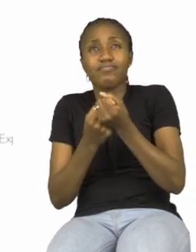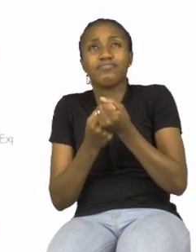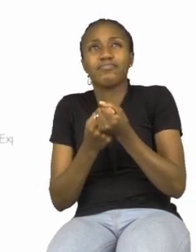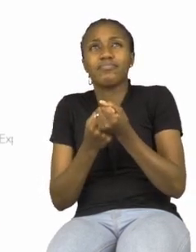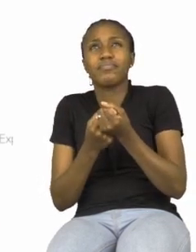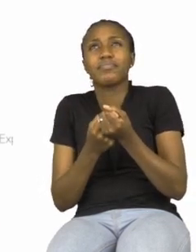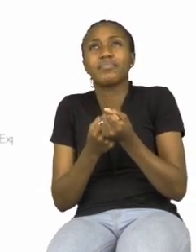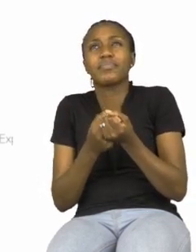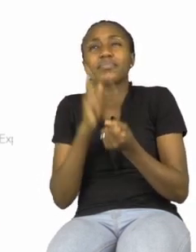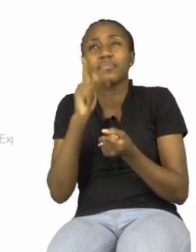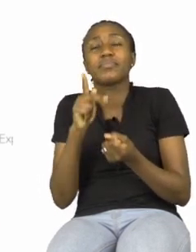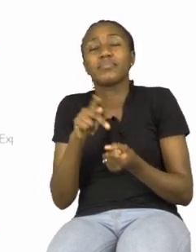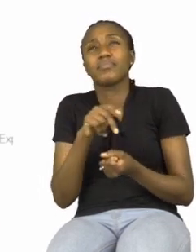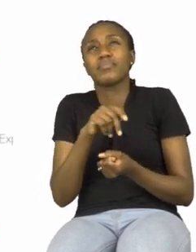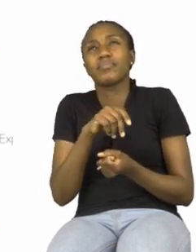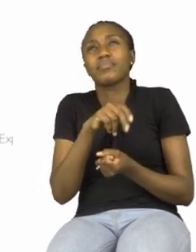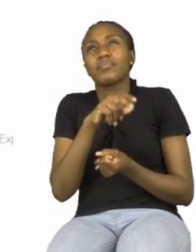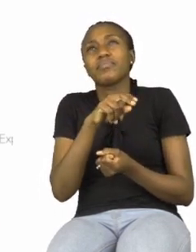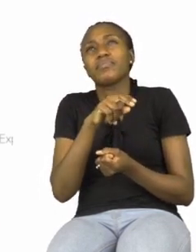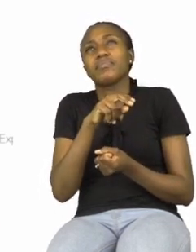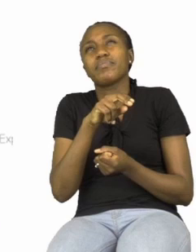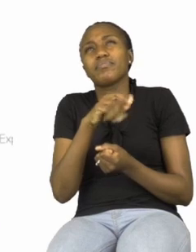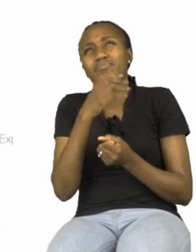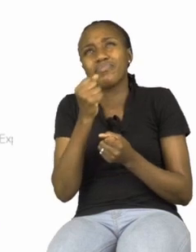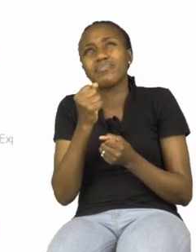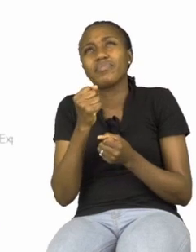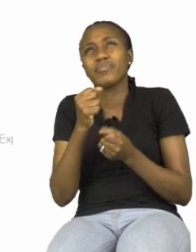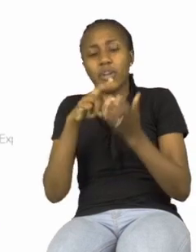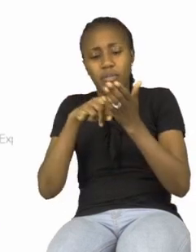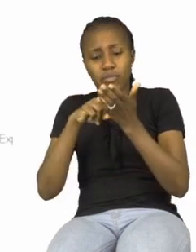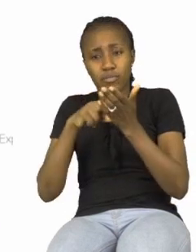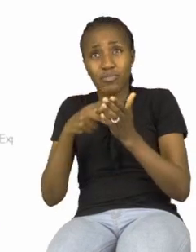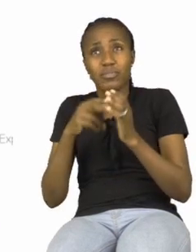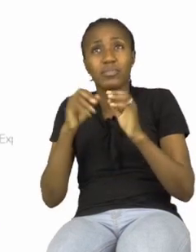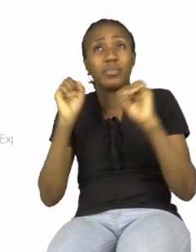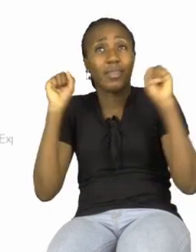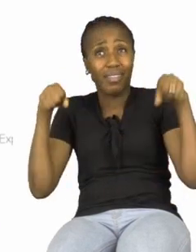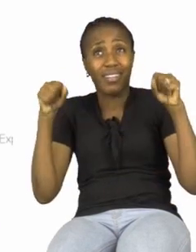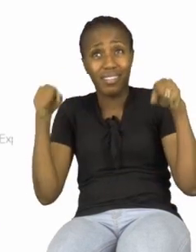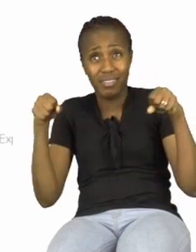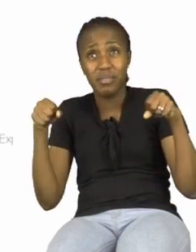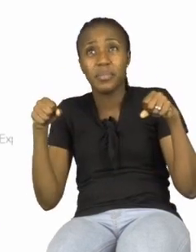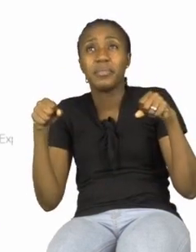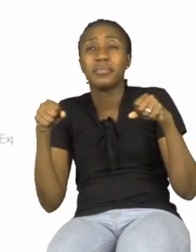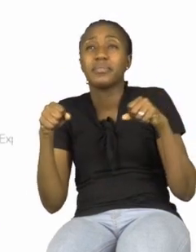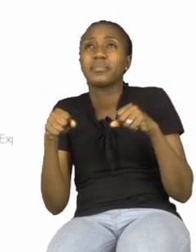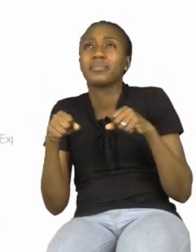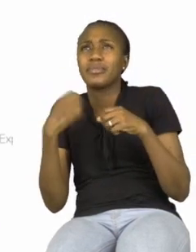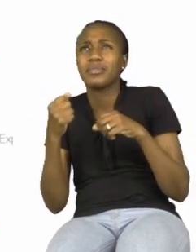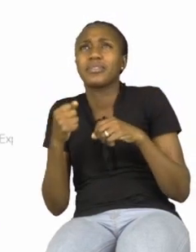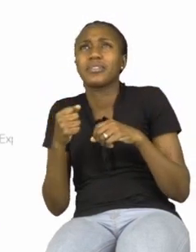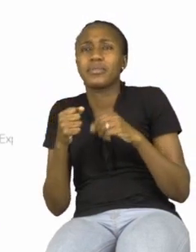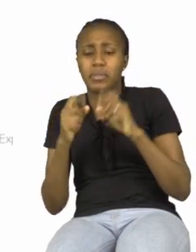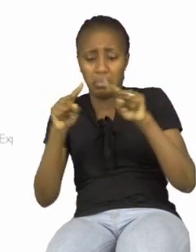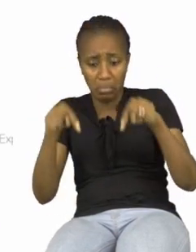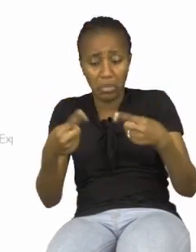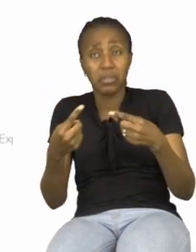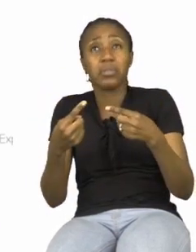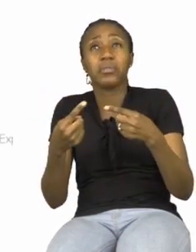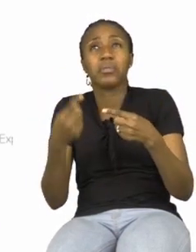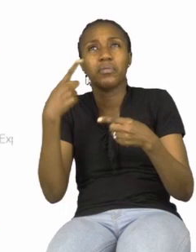as the NHU, we've got contacts to a lot of international bodies. So, something like hockey sticks, hockey balls,